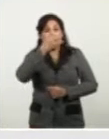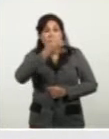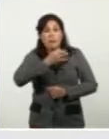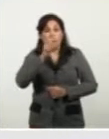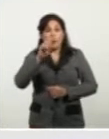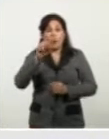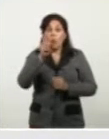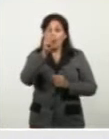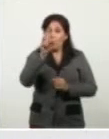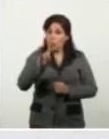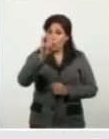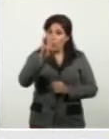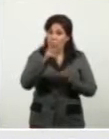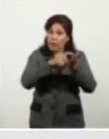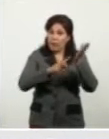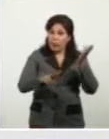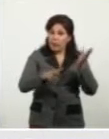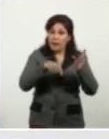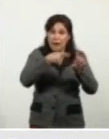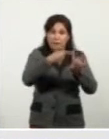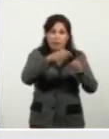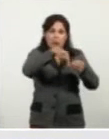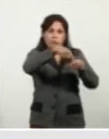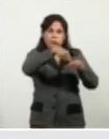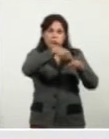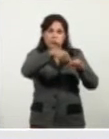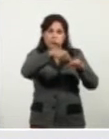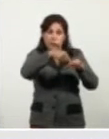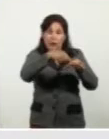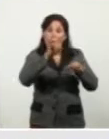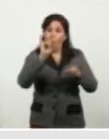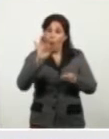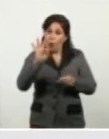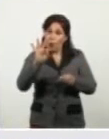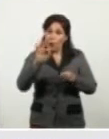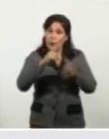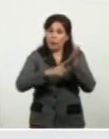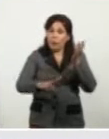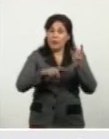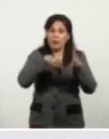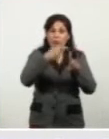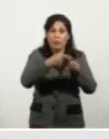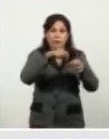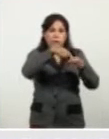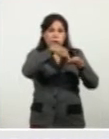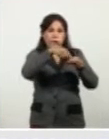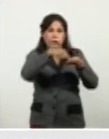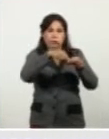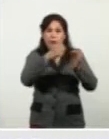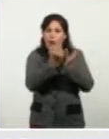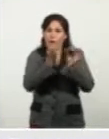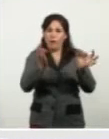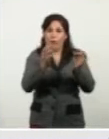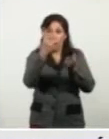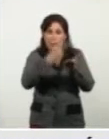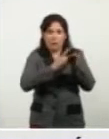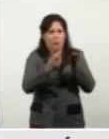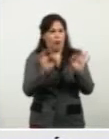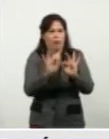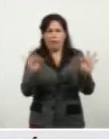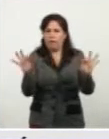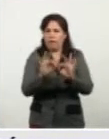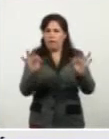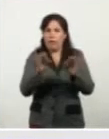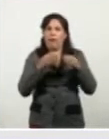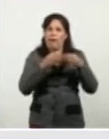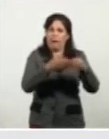the demonstration that the control of this disease is achievable. It is true that there are provinces and